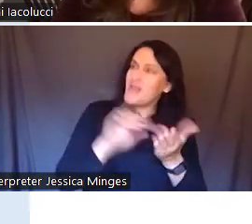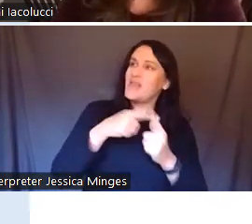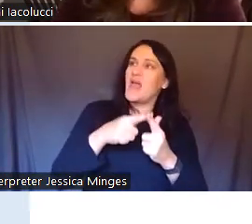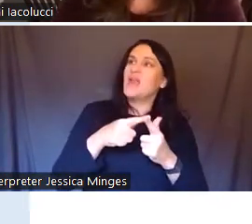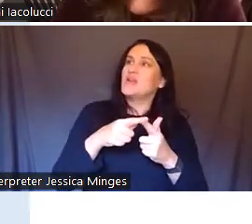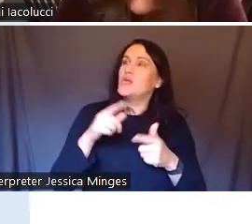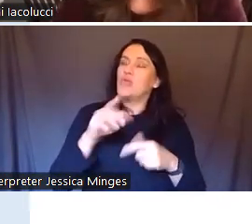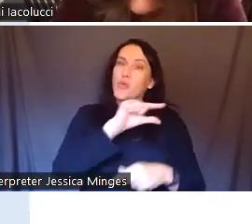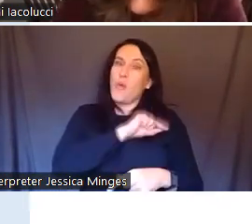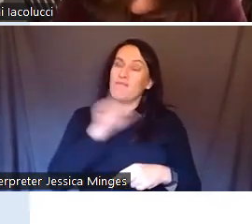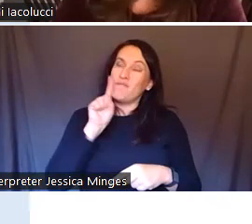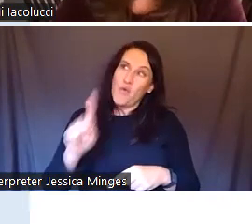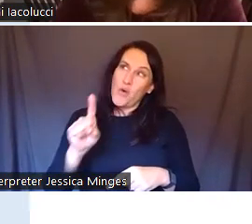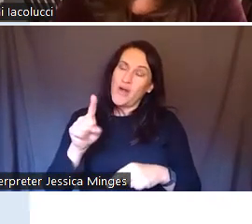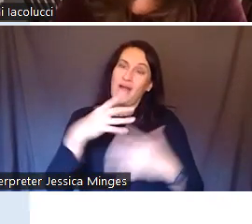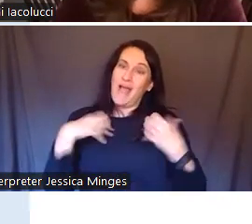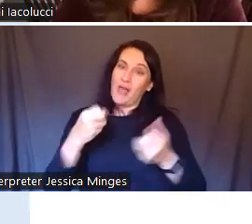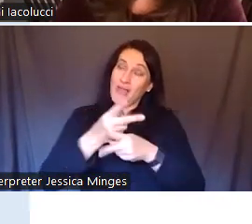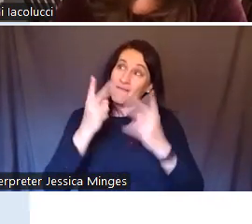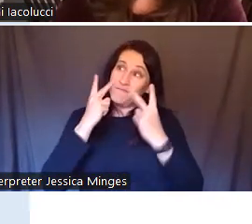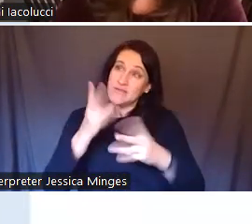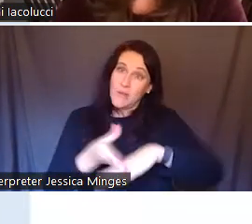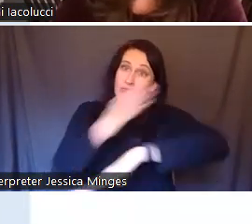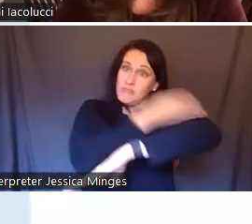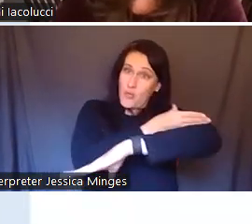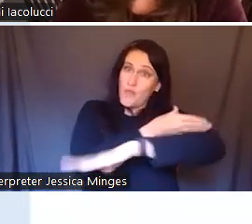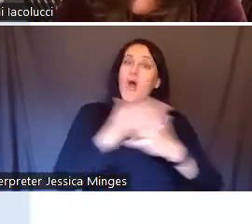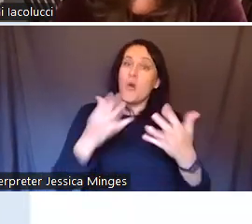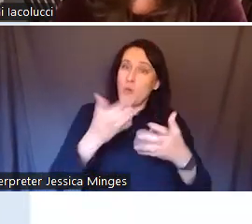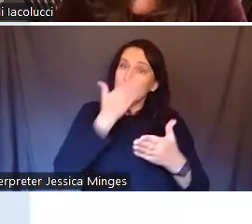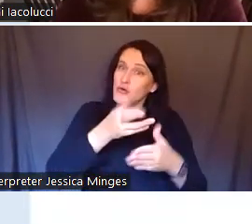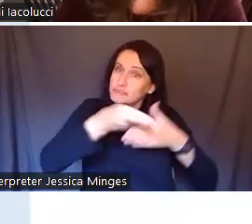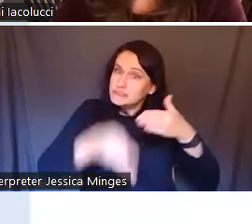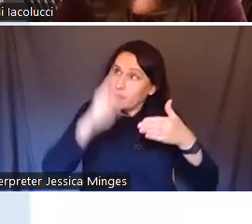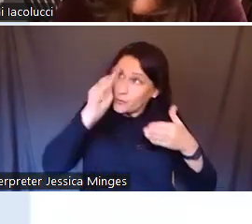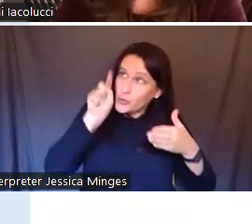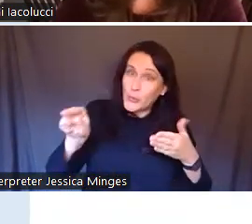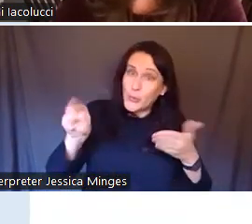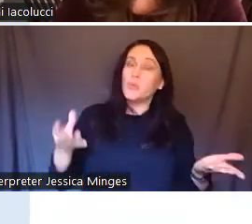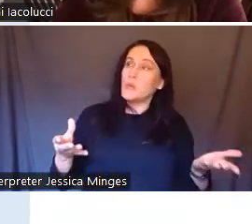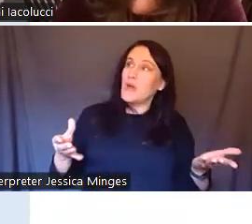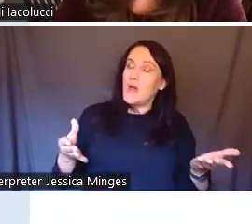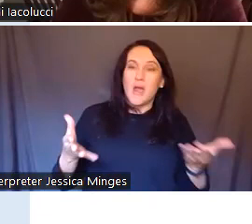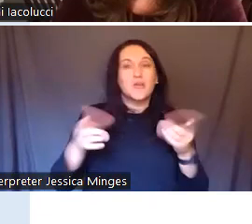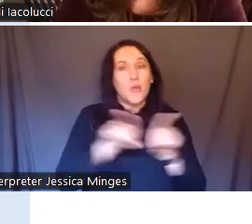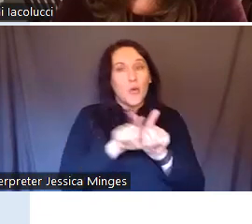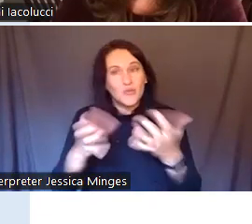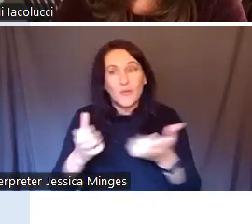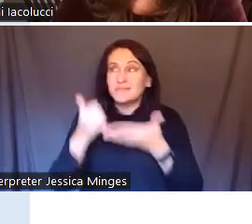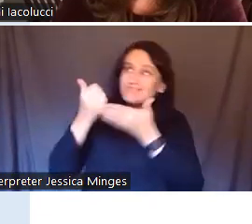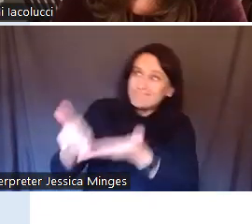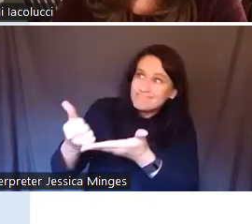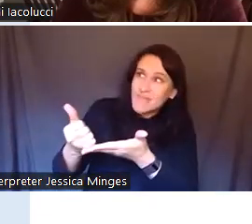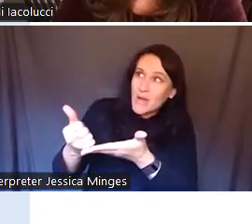the healthcare visit. What you want is a good outcome for the patient, and you want to also help the